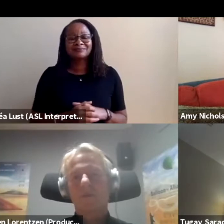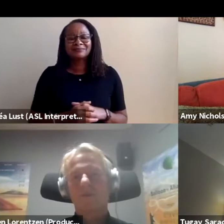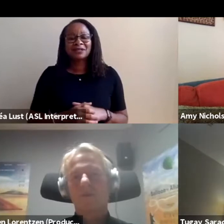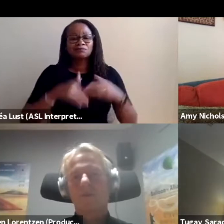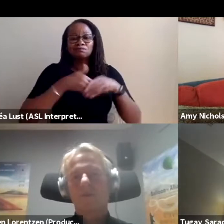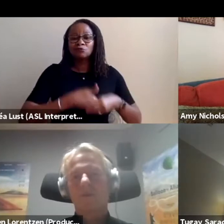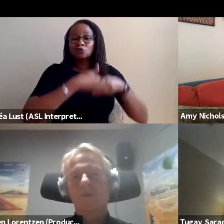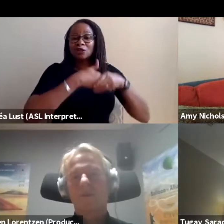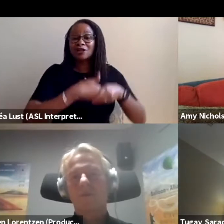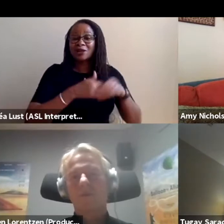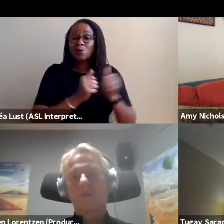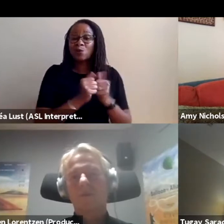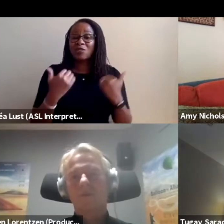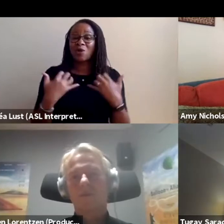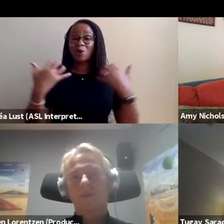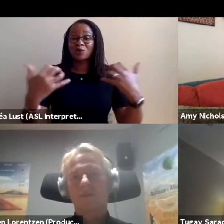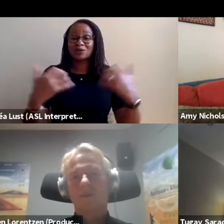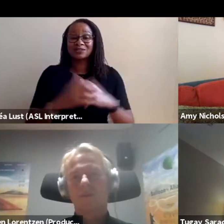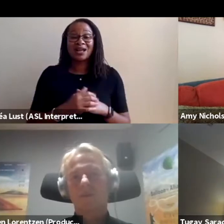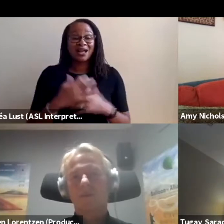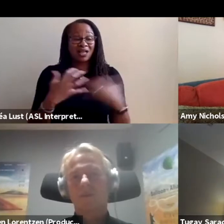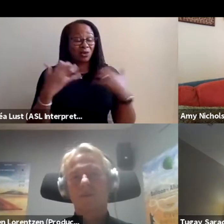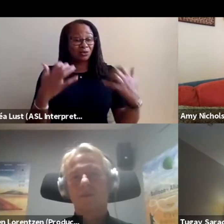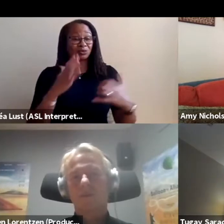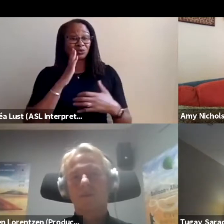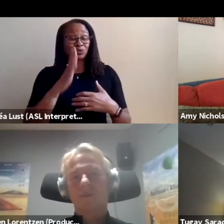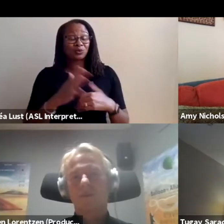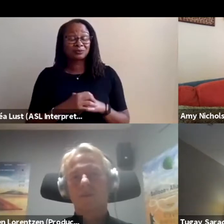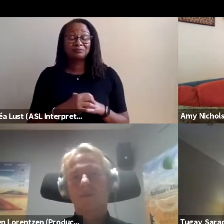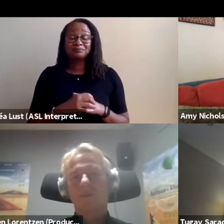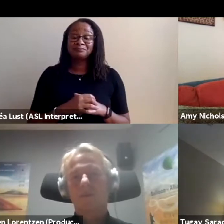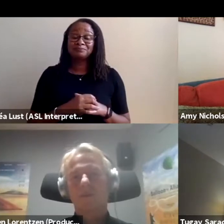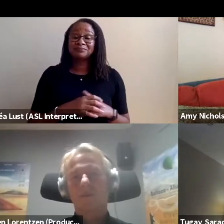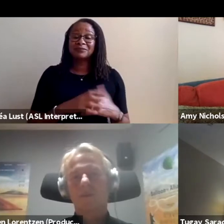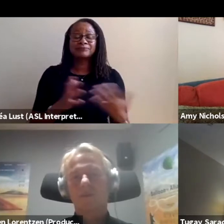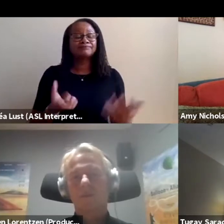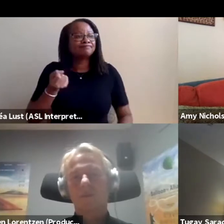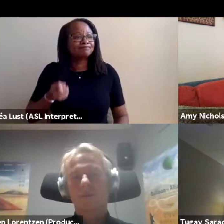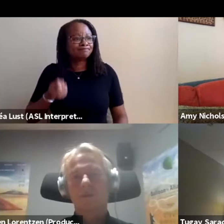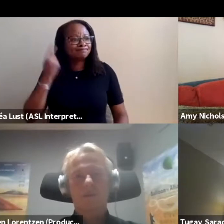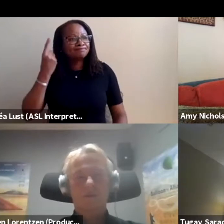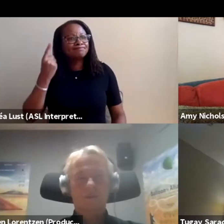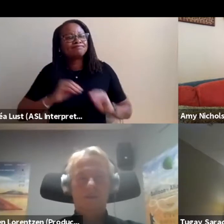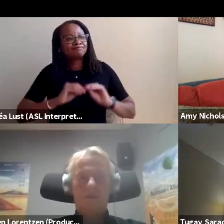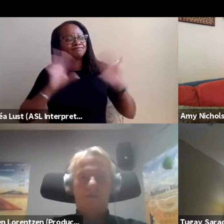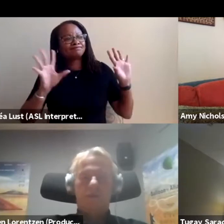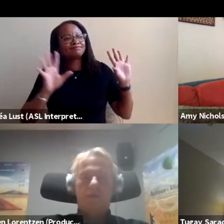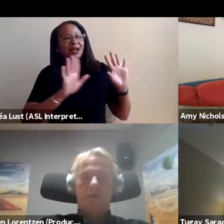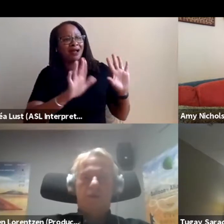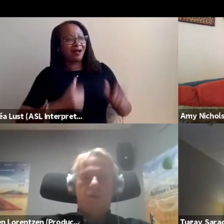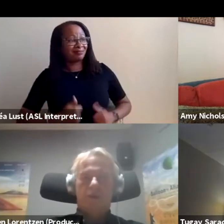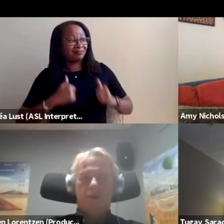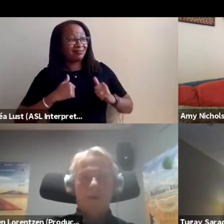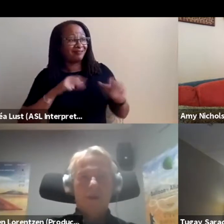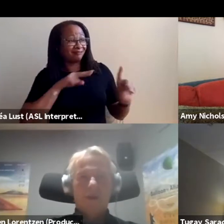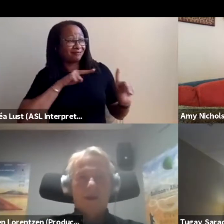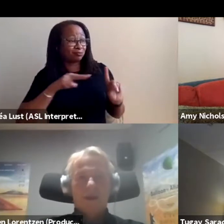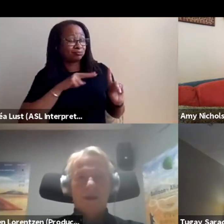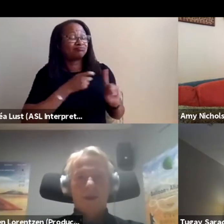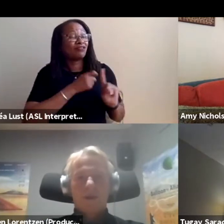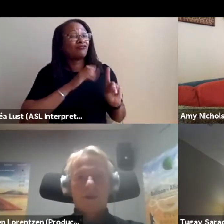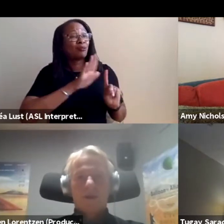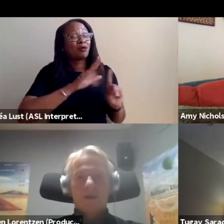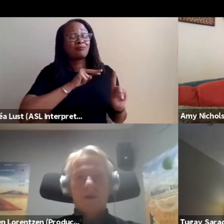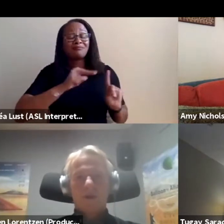with the audience, and the audience will really understand the life that Seyran Ateş has